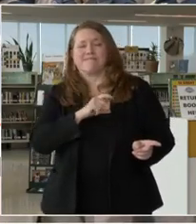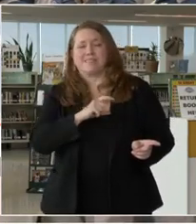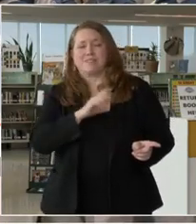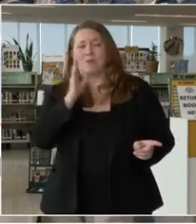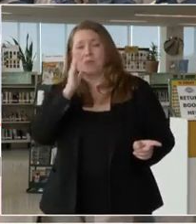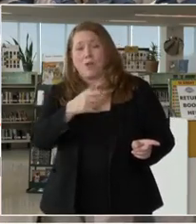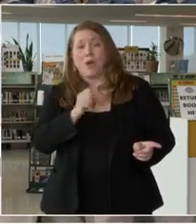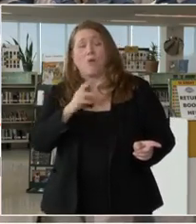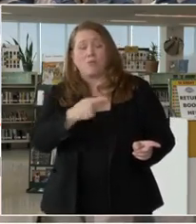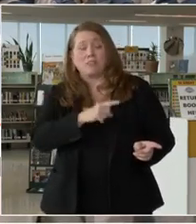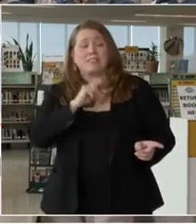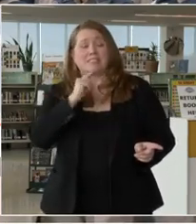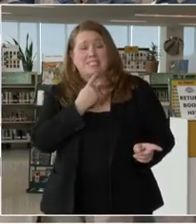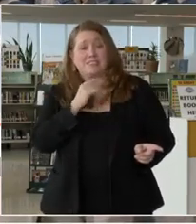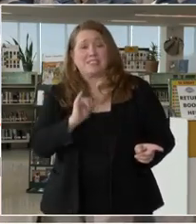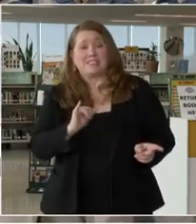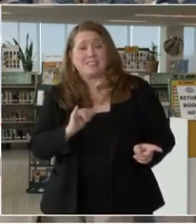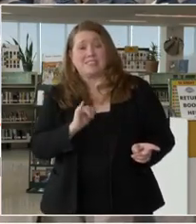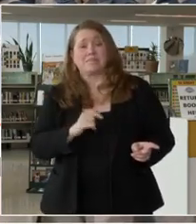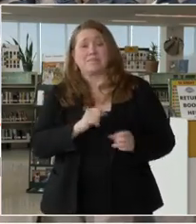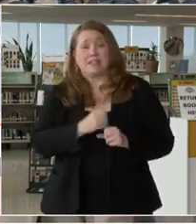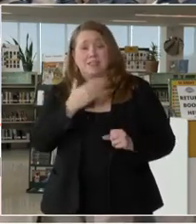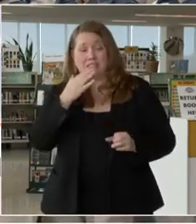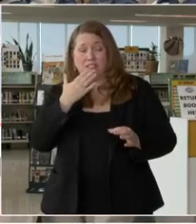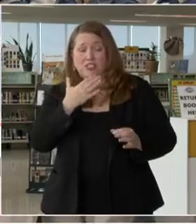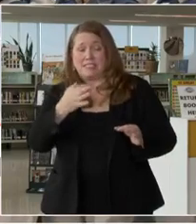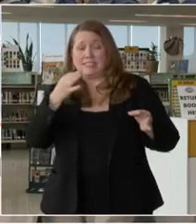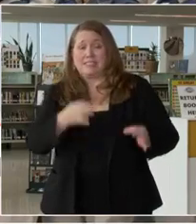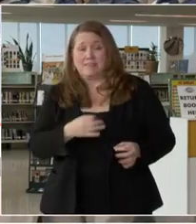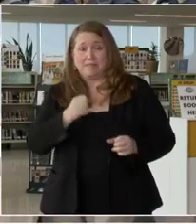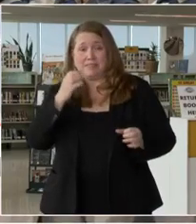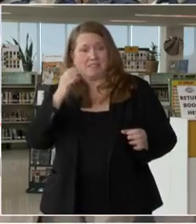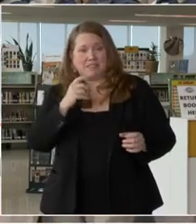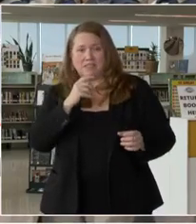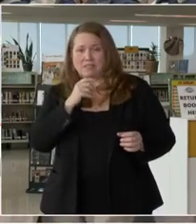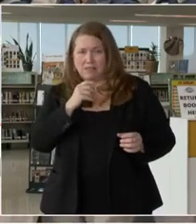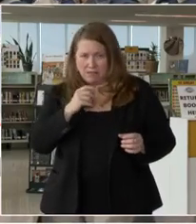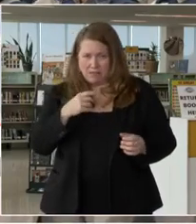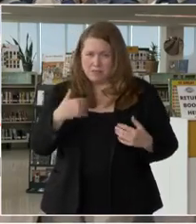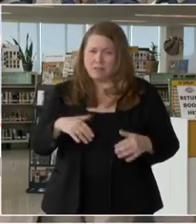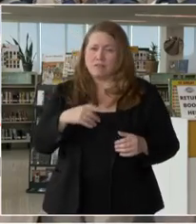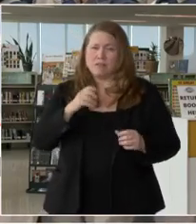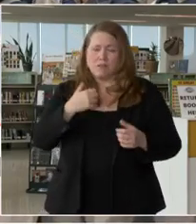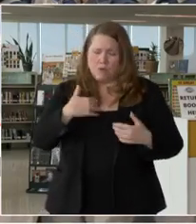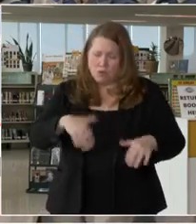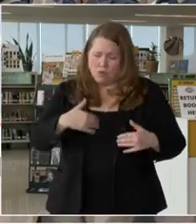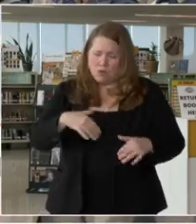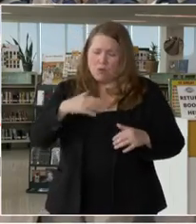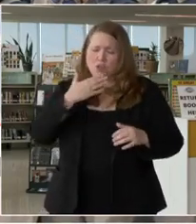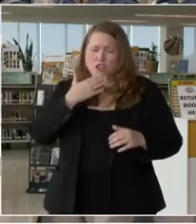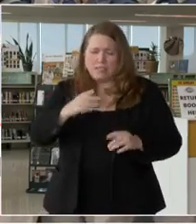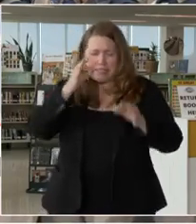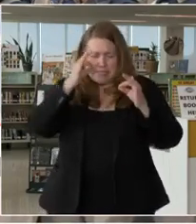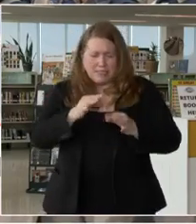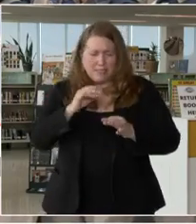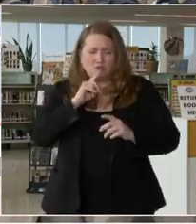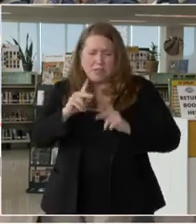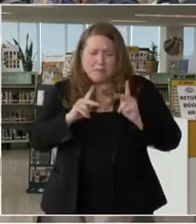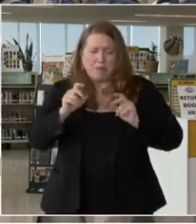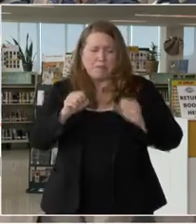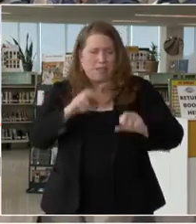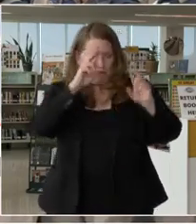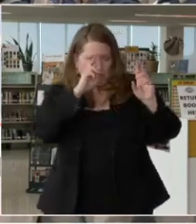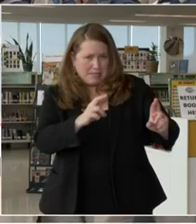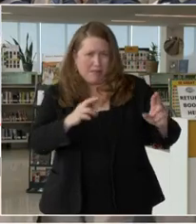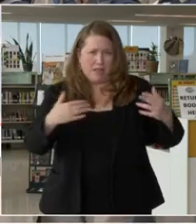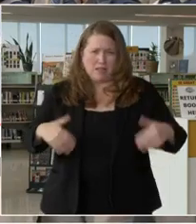dude, he made a choice, right? He not going to be out here in these streets. And that's real. And people can respect real, right? I think you can, too. I see you nodding